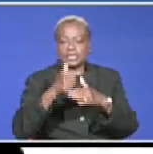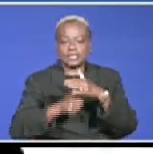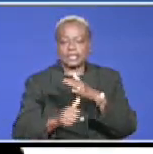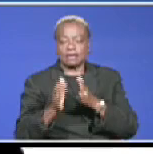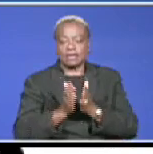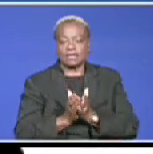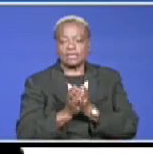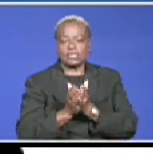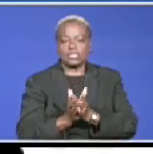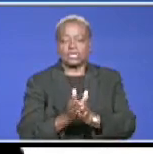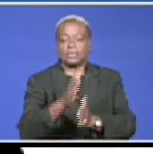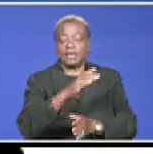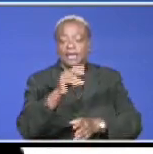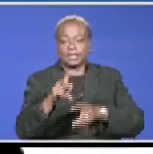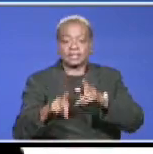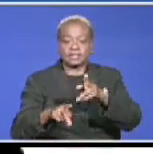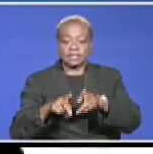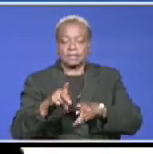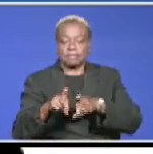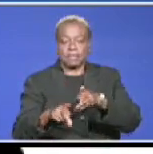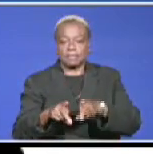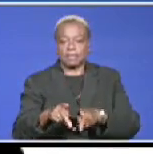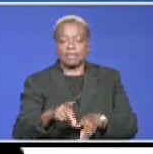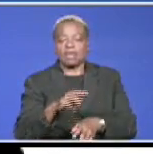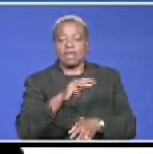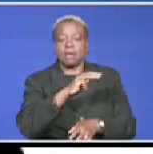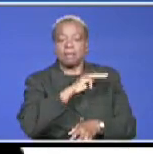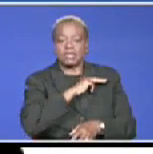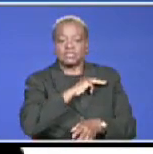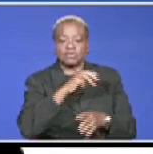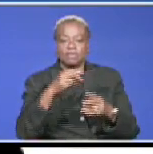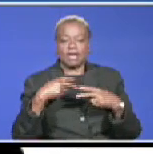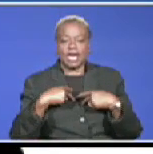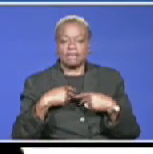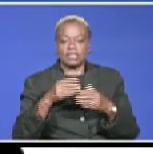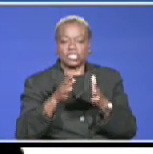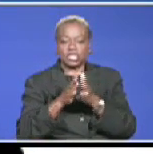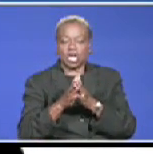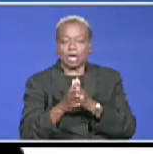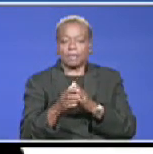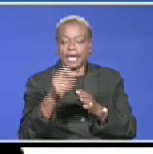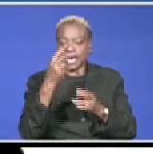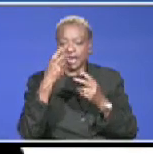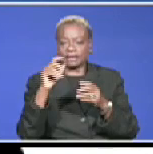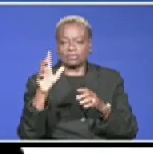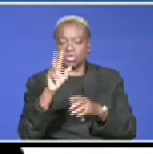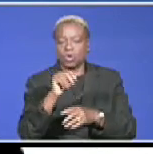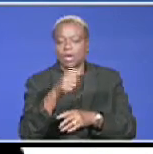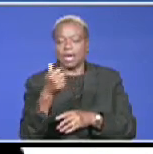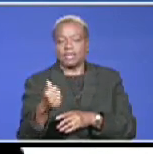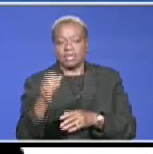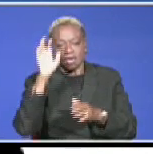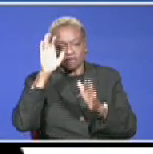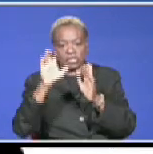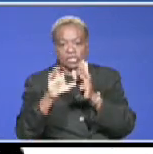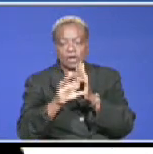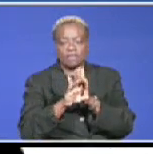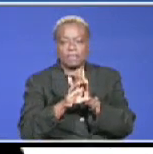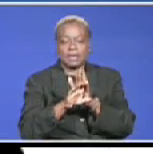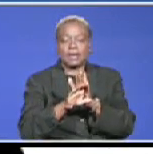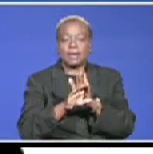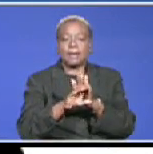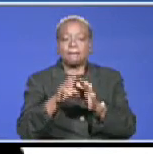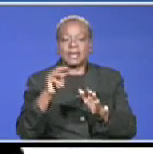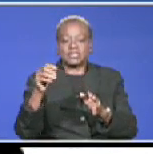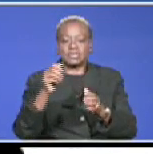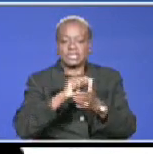diving among them. Most say Musgrove has a sharp eye like no other, but it's no wonder. The photographer has been mastering this art since